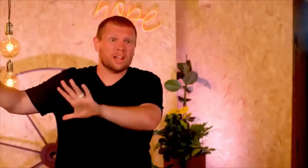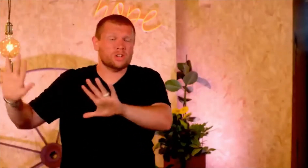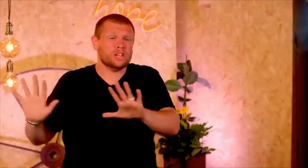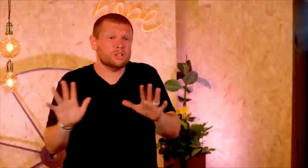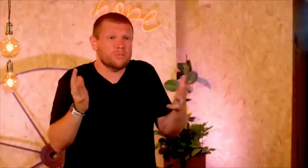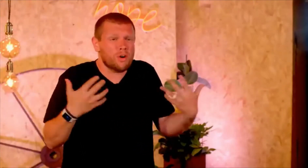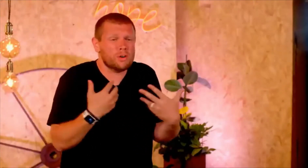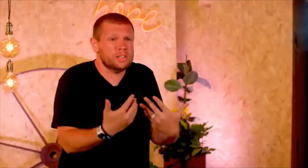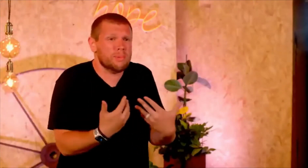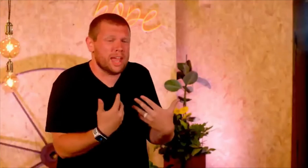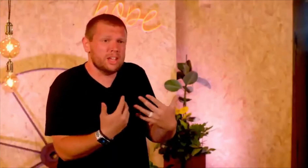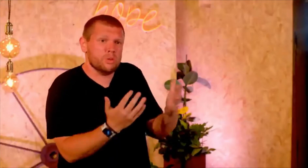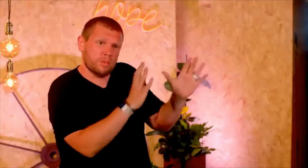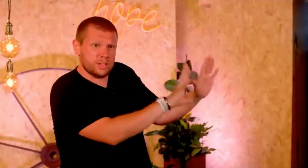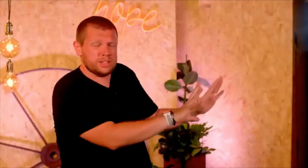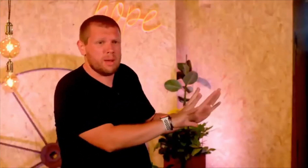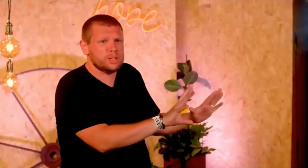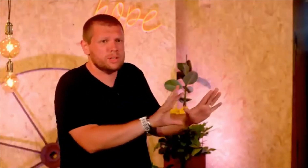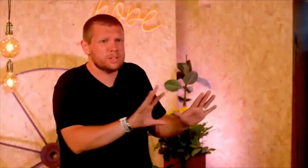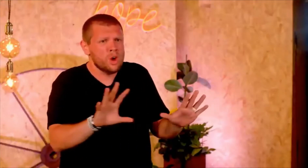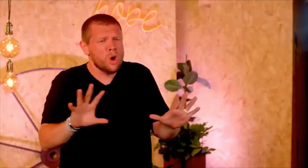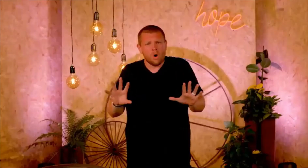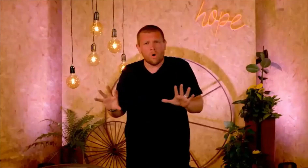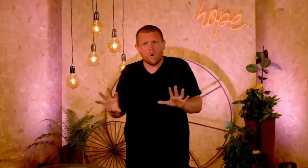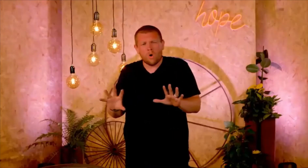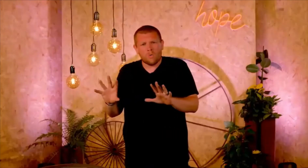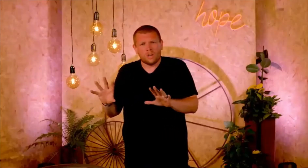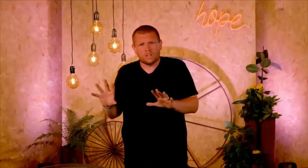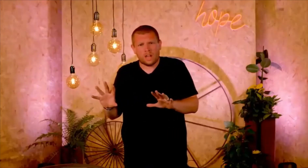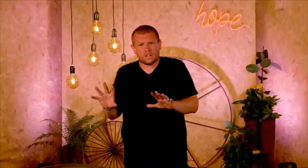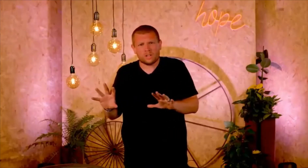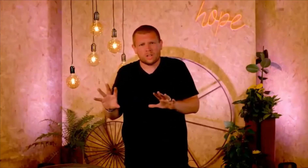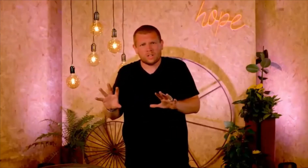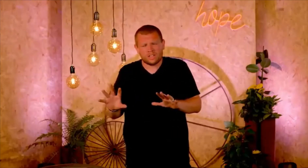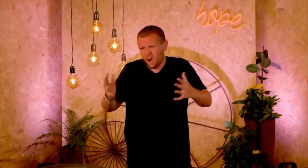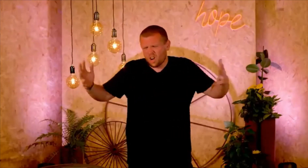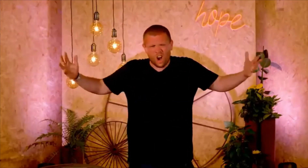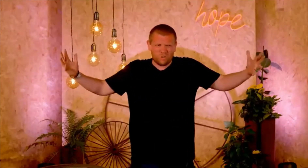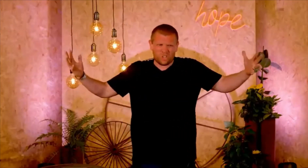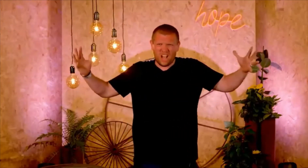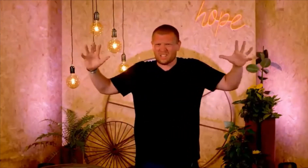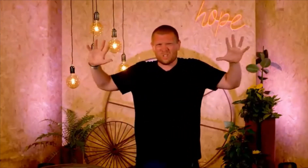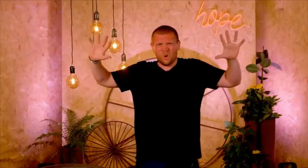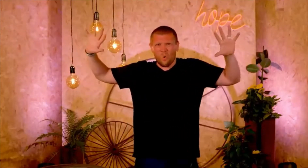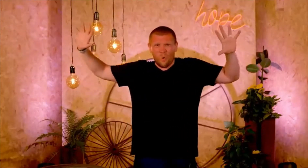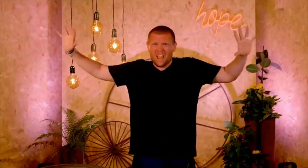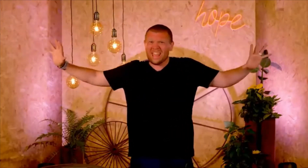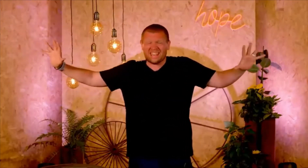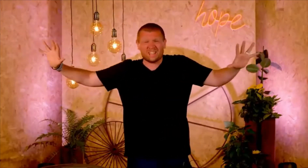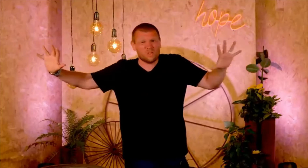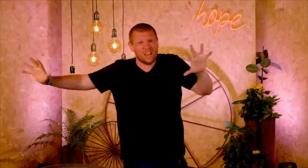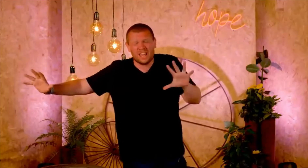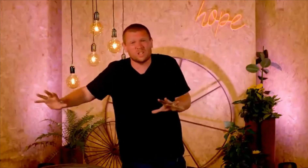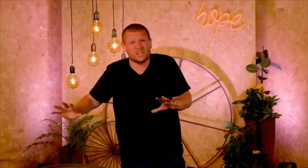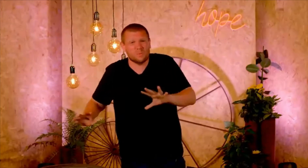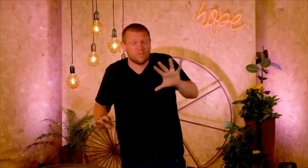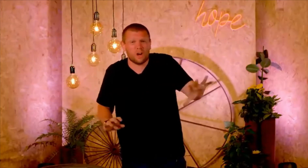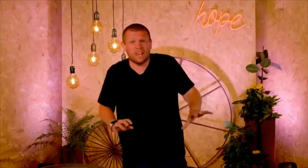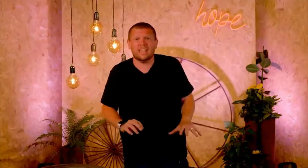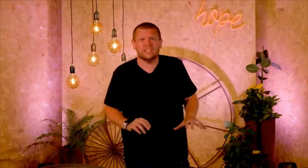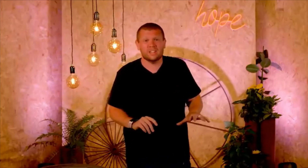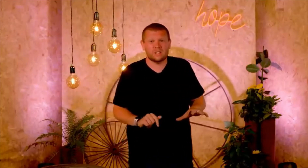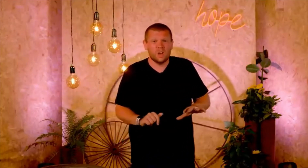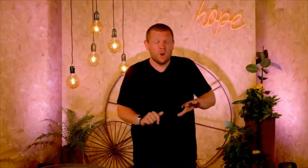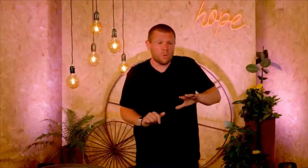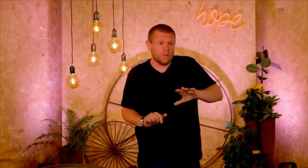direction? Is authority met in you with acceptance or rejection? See our culture has the weirdest relationship with